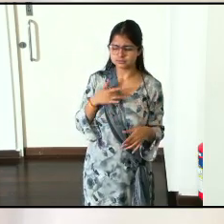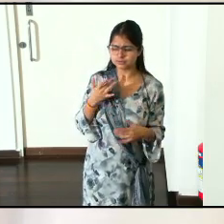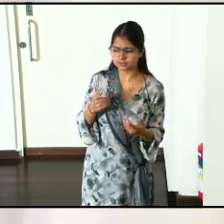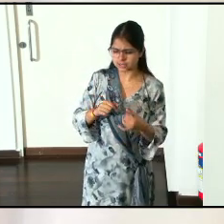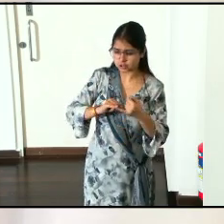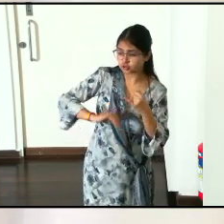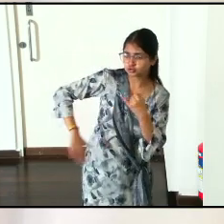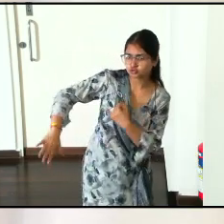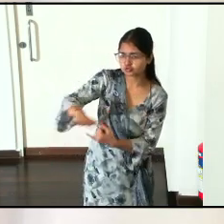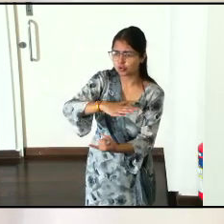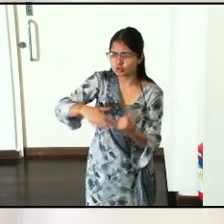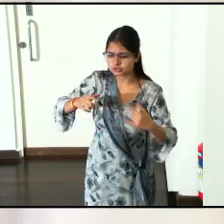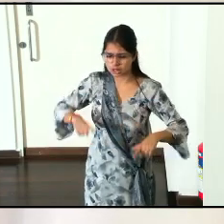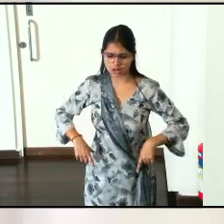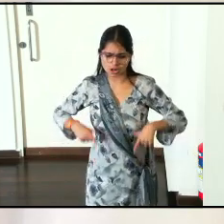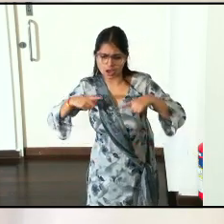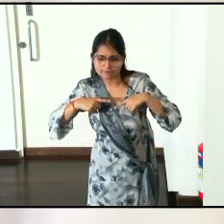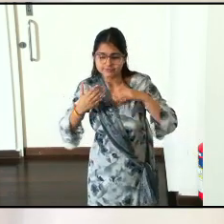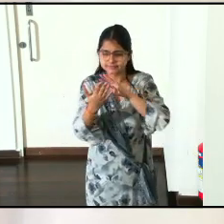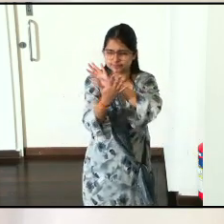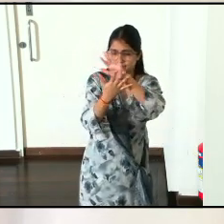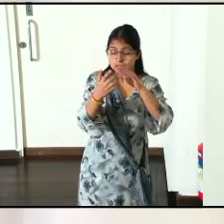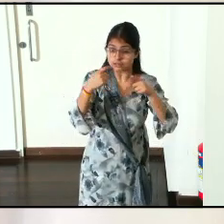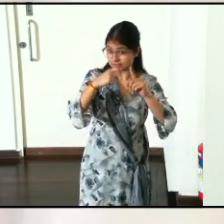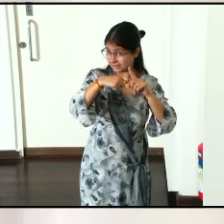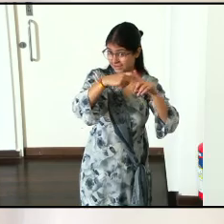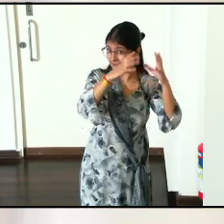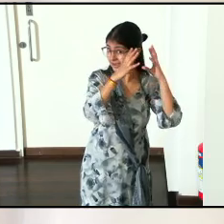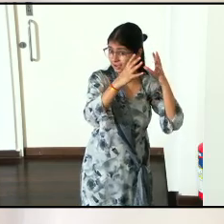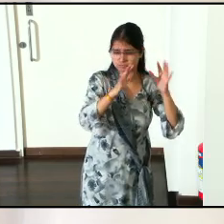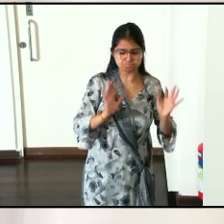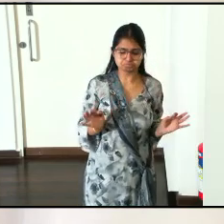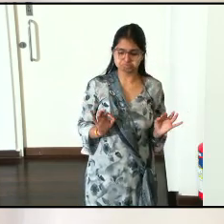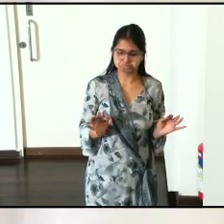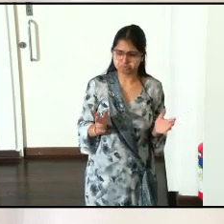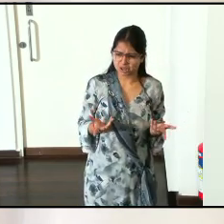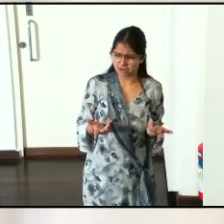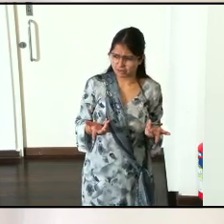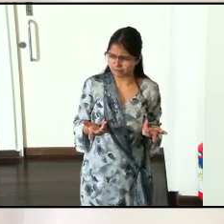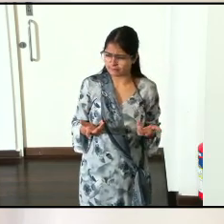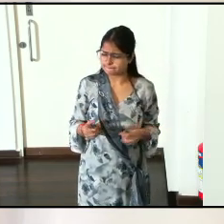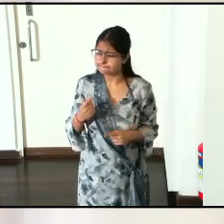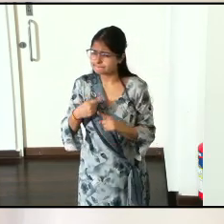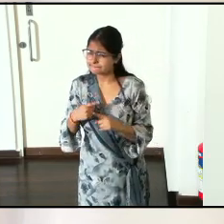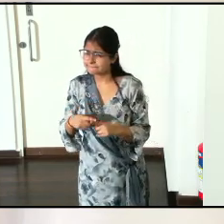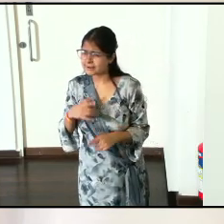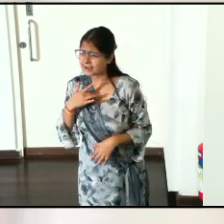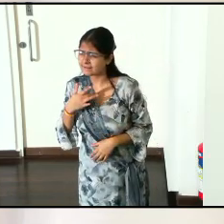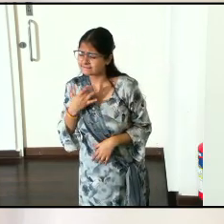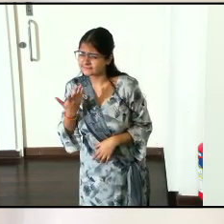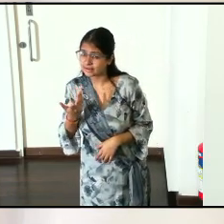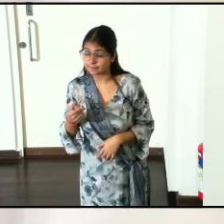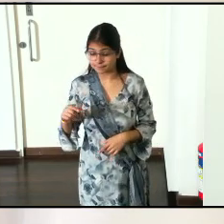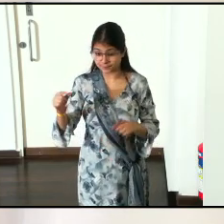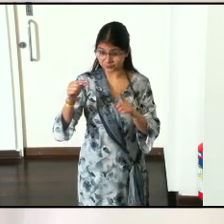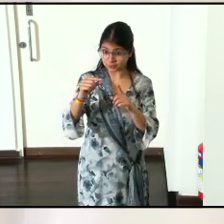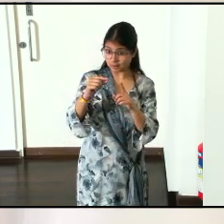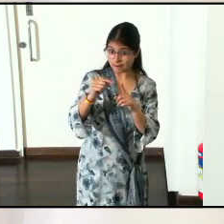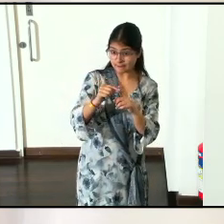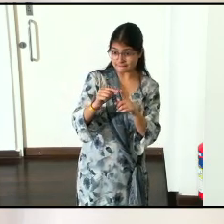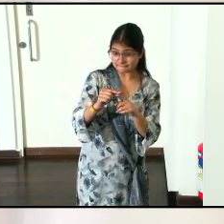a presence, a visibility, which in Kerala certainly wasn't the case. And I think the Panchayati